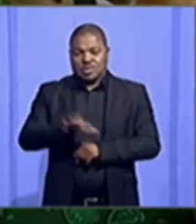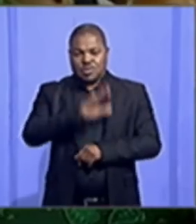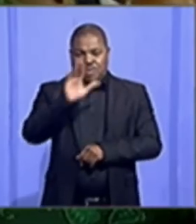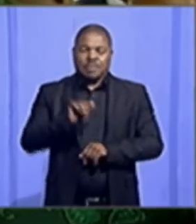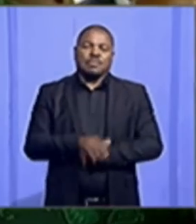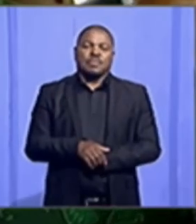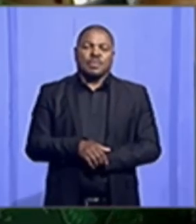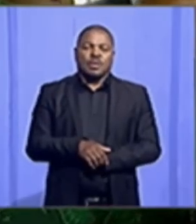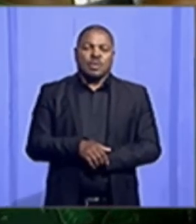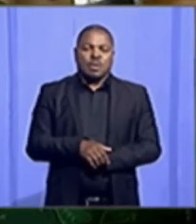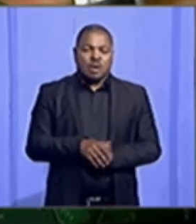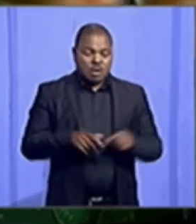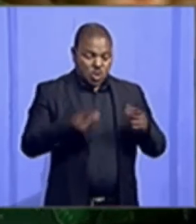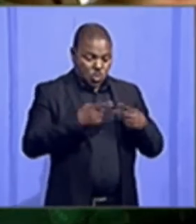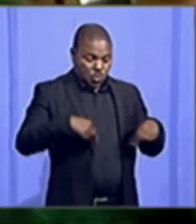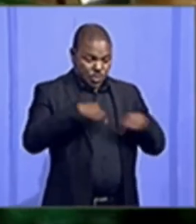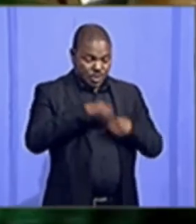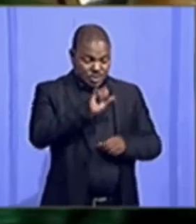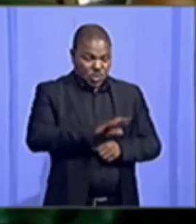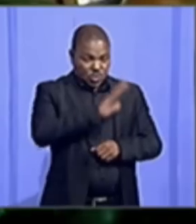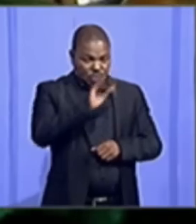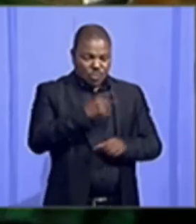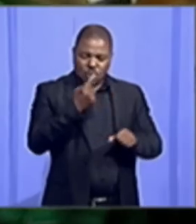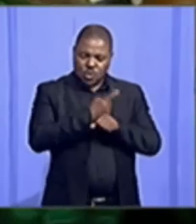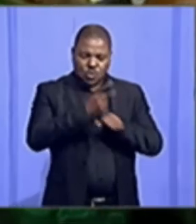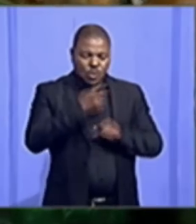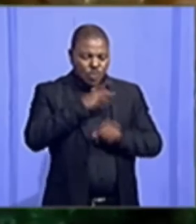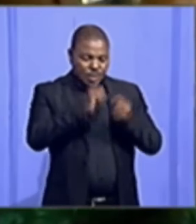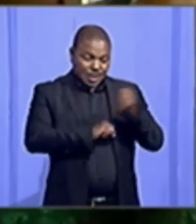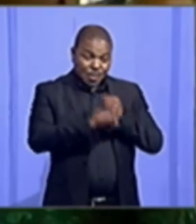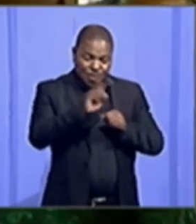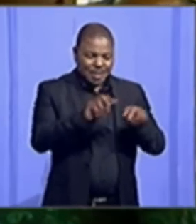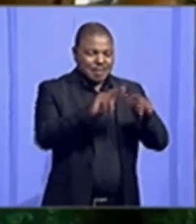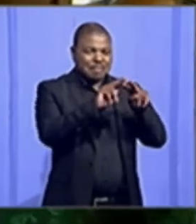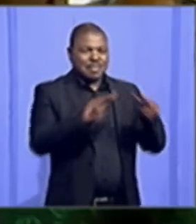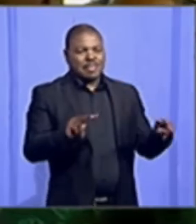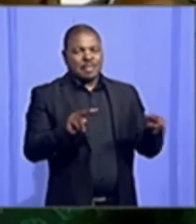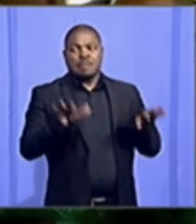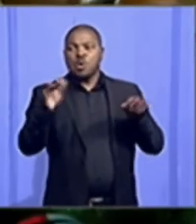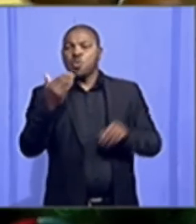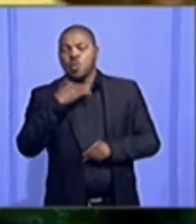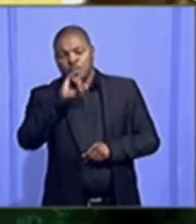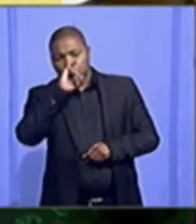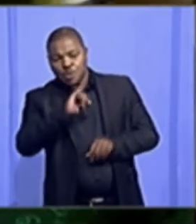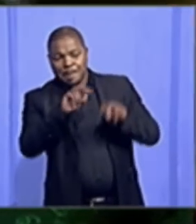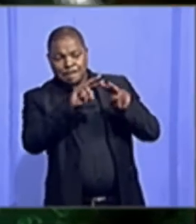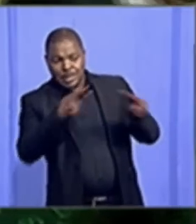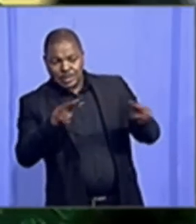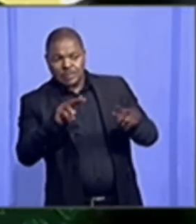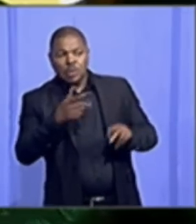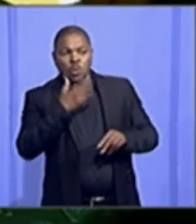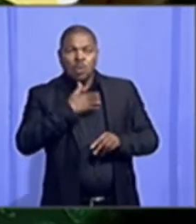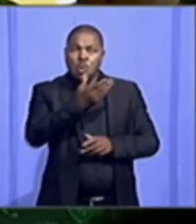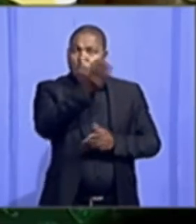are, as South Africa, always on the side of peace. And those who love peace and who want to install peace in